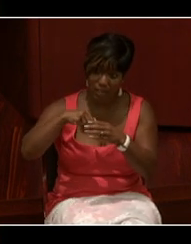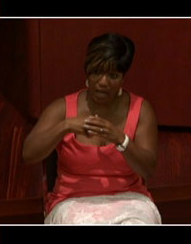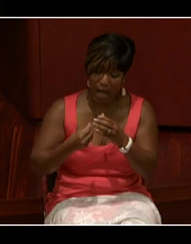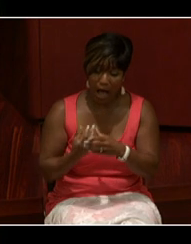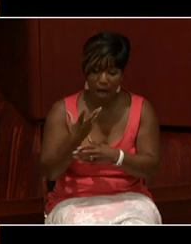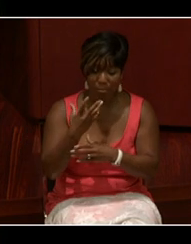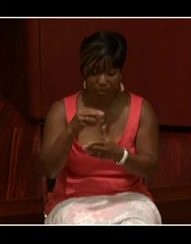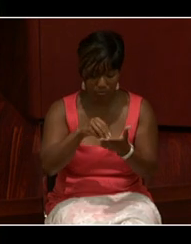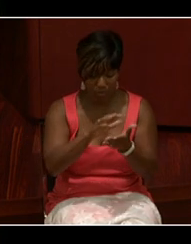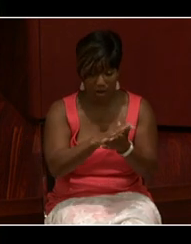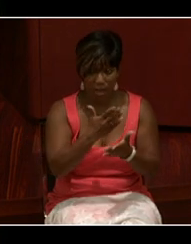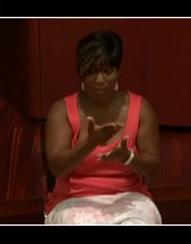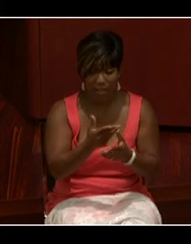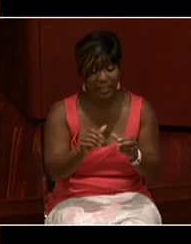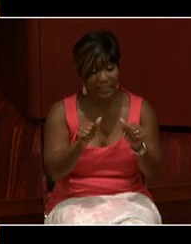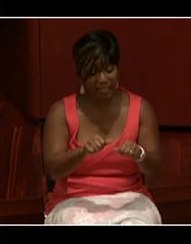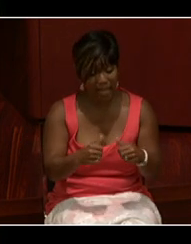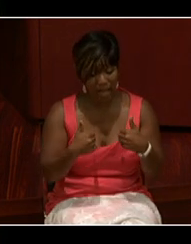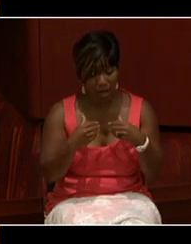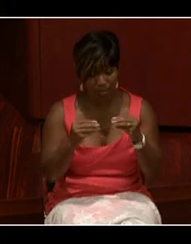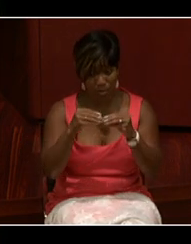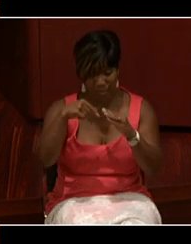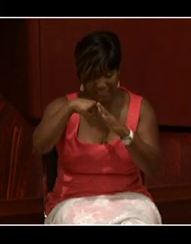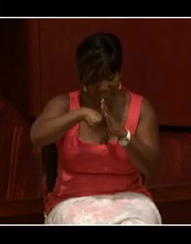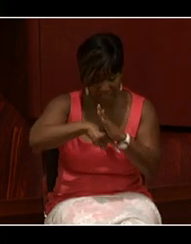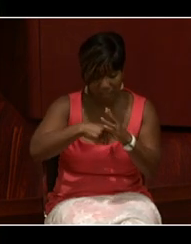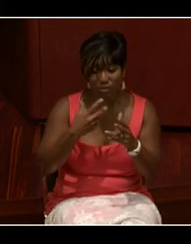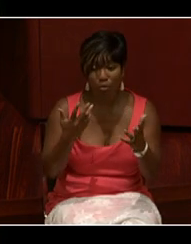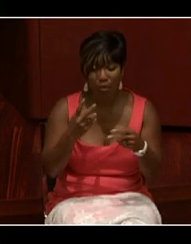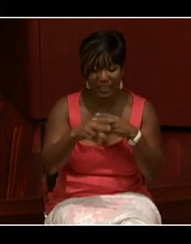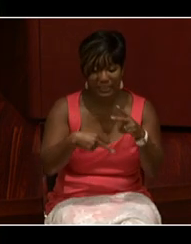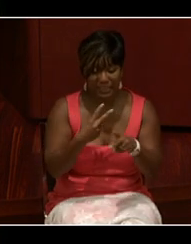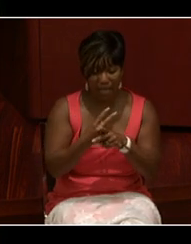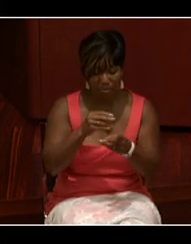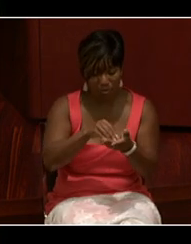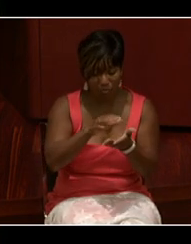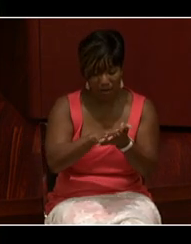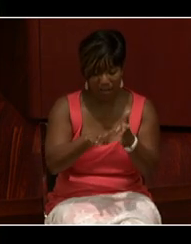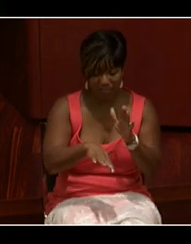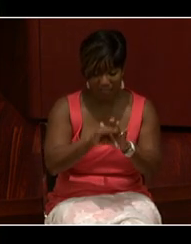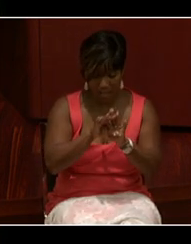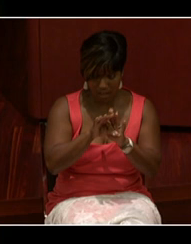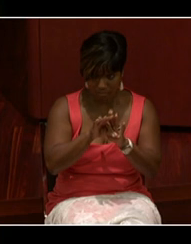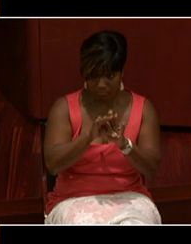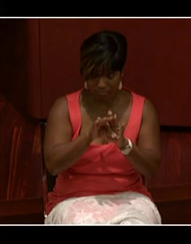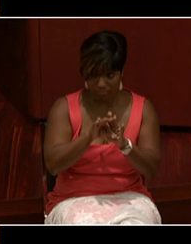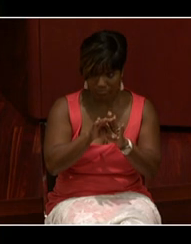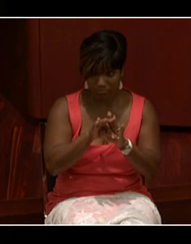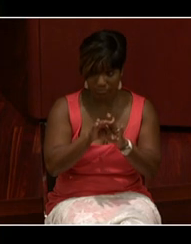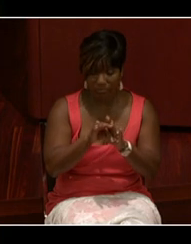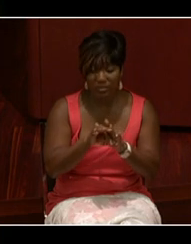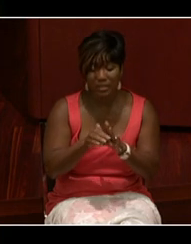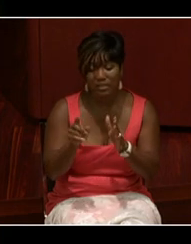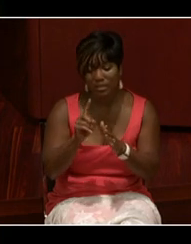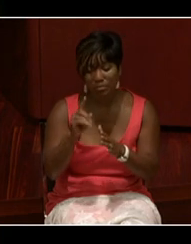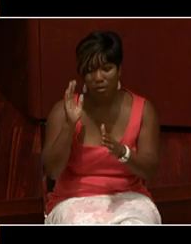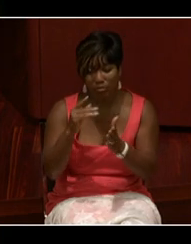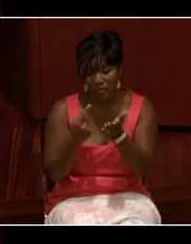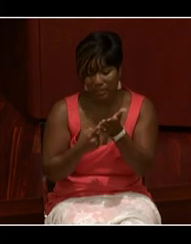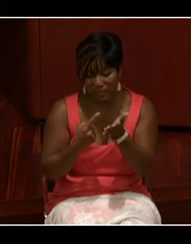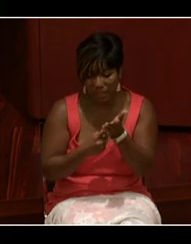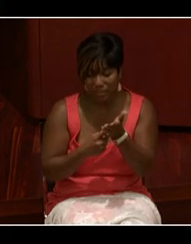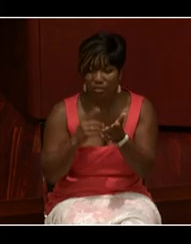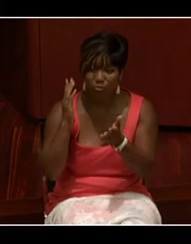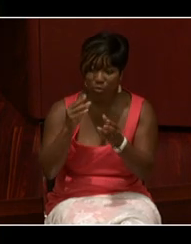there, and they can also have more details about what type of records are found within the series. Something I'll talk about today, but there will be